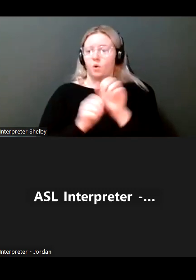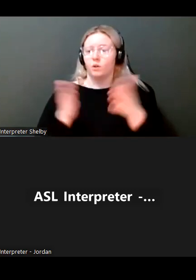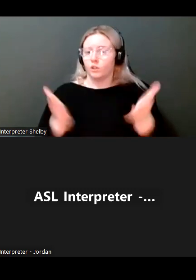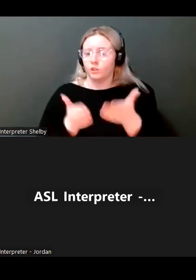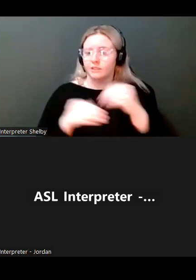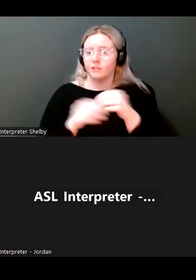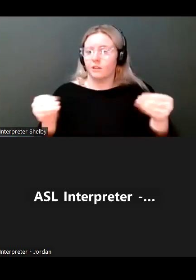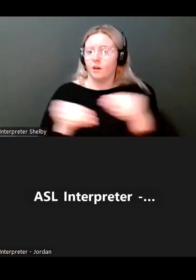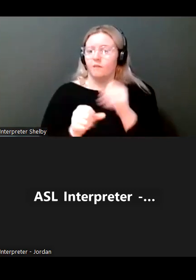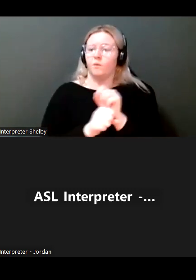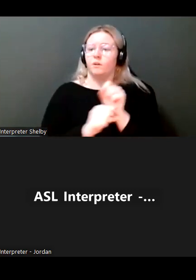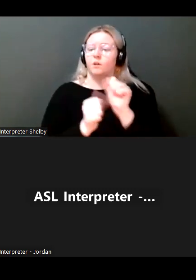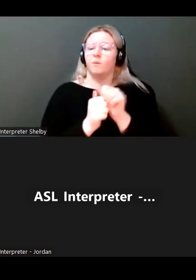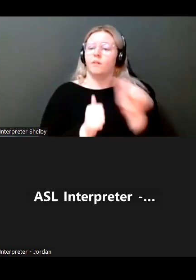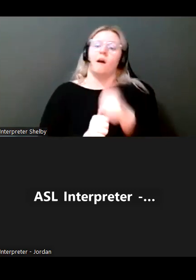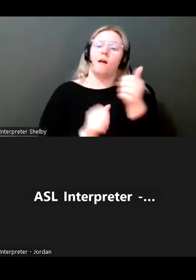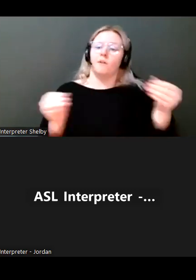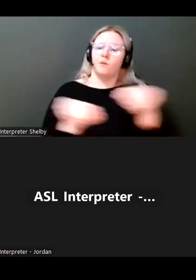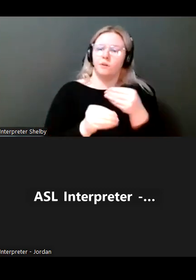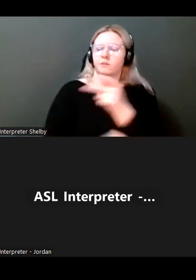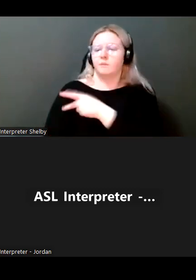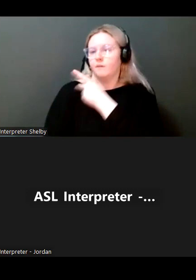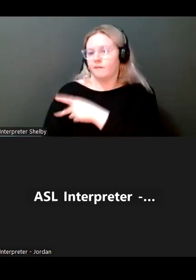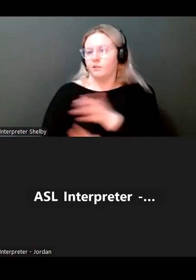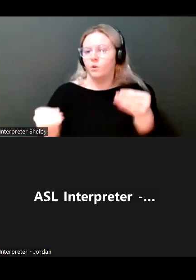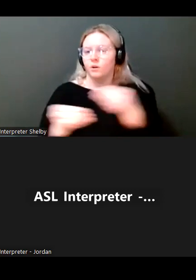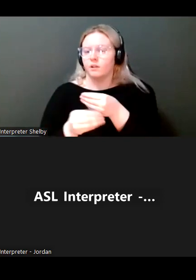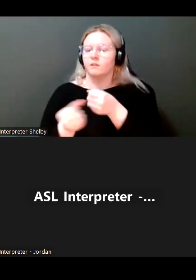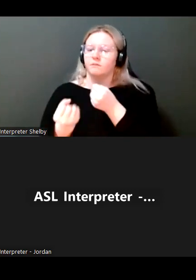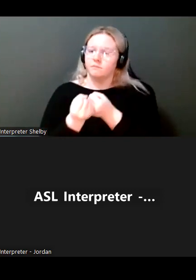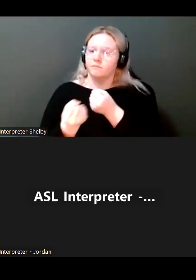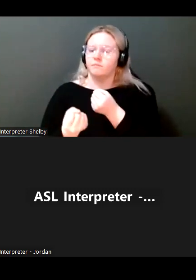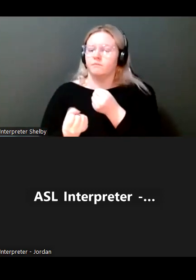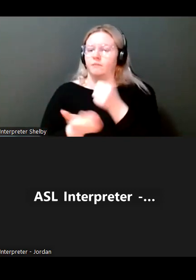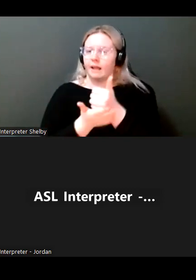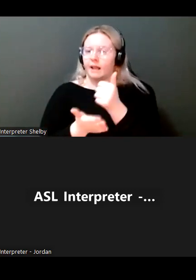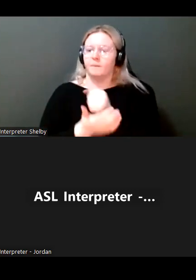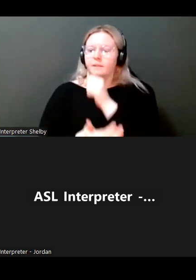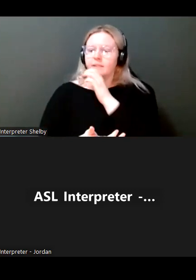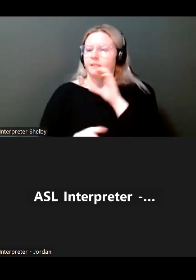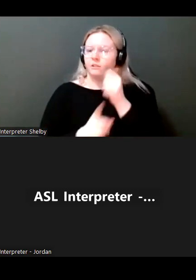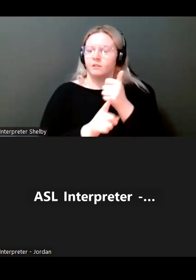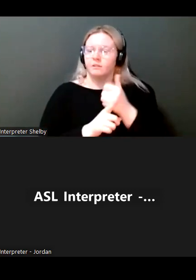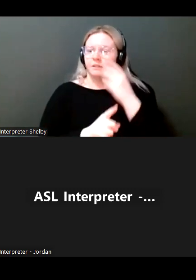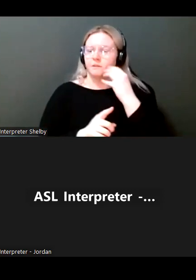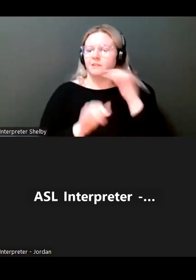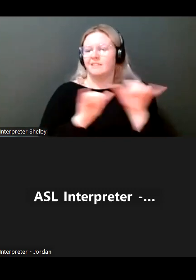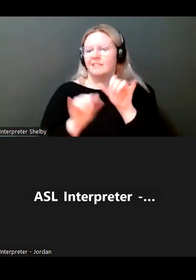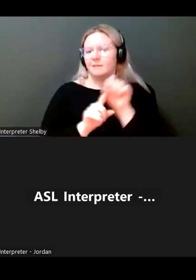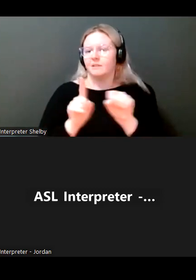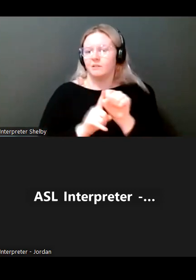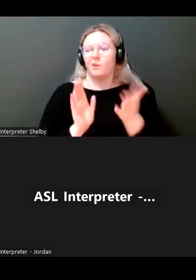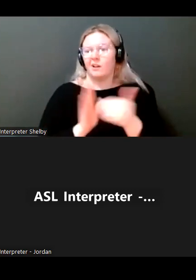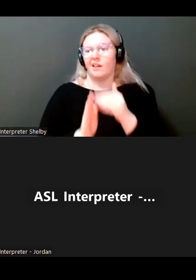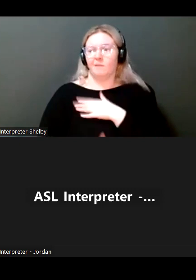other organizations, provincial organizations, helping seniors in this type of a situation. So again, please call